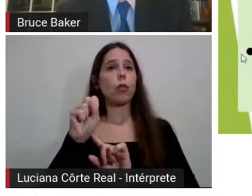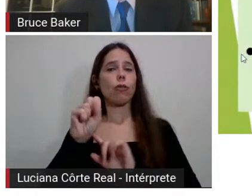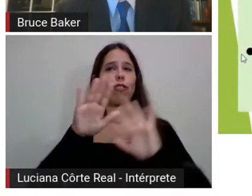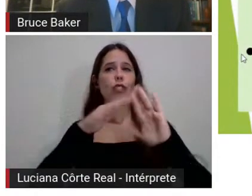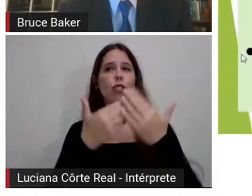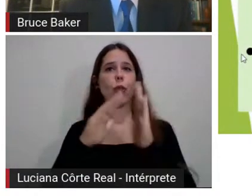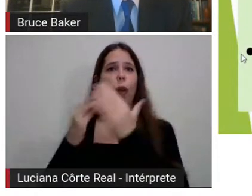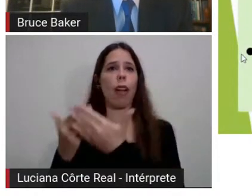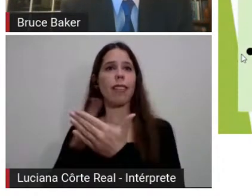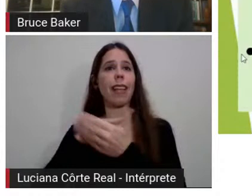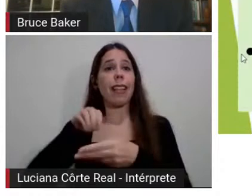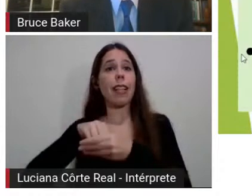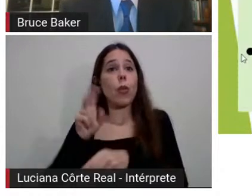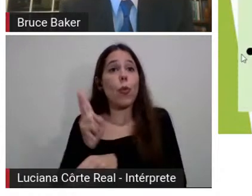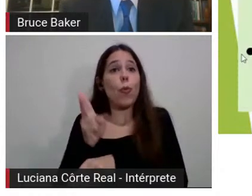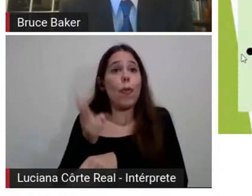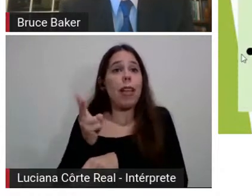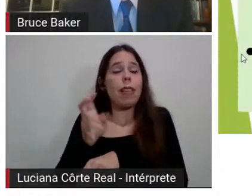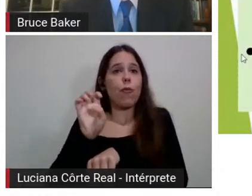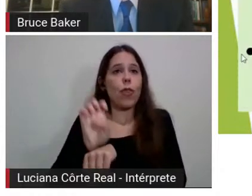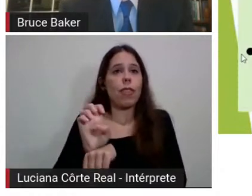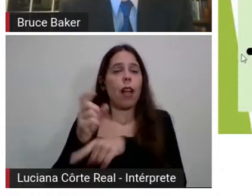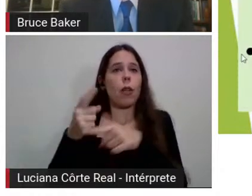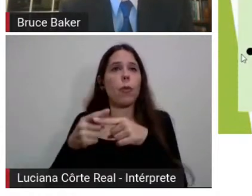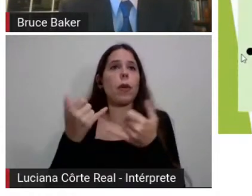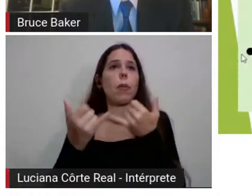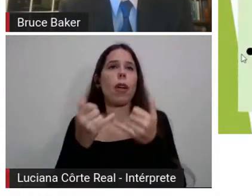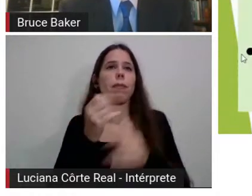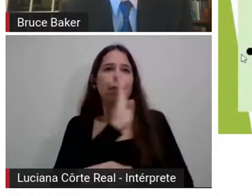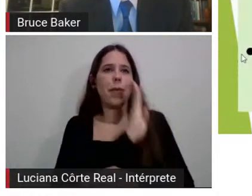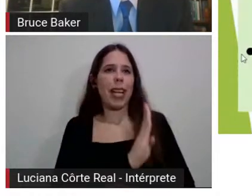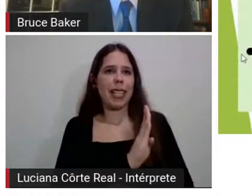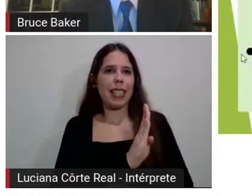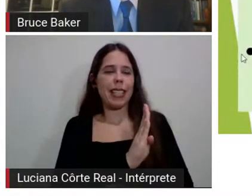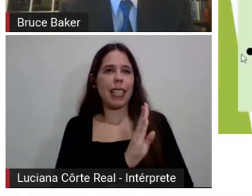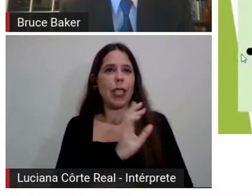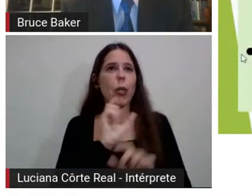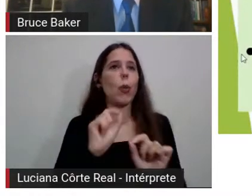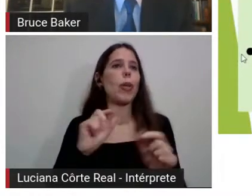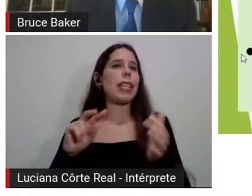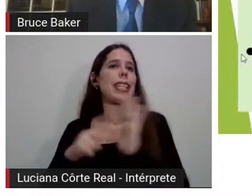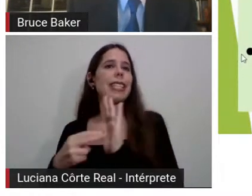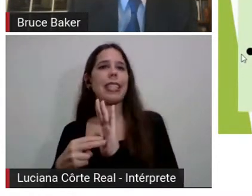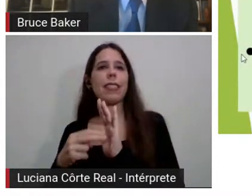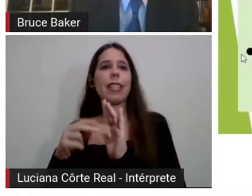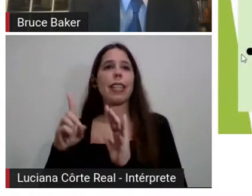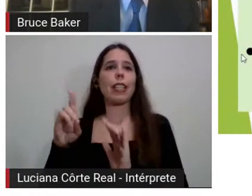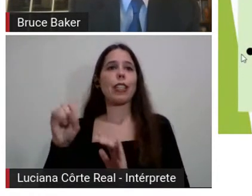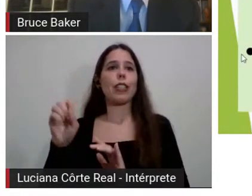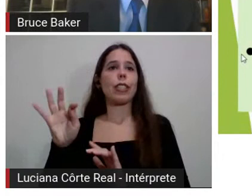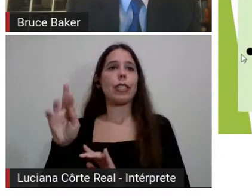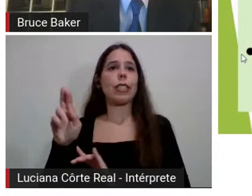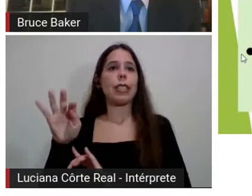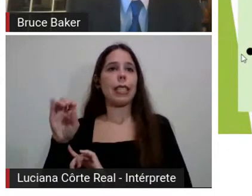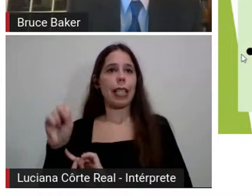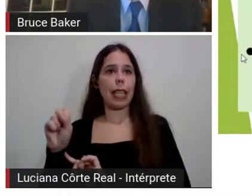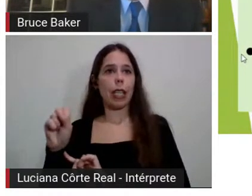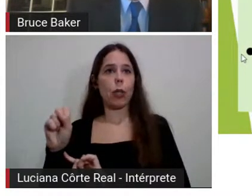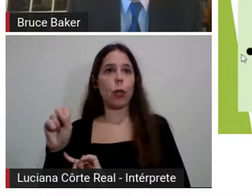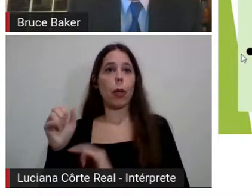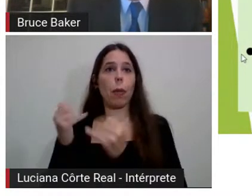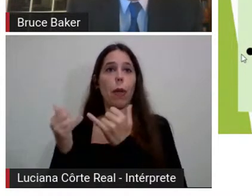no Brasil o que corresponderia aos distritos são os municípios. Ok. Então,